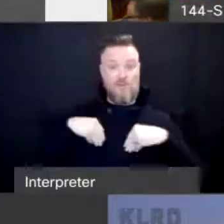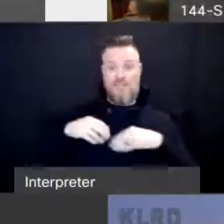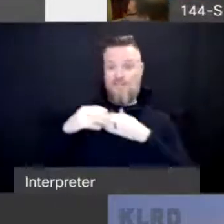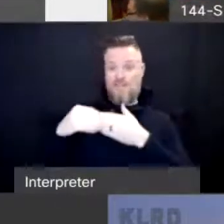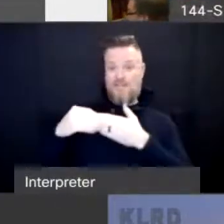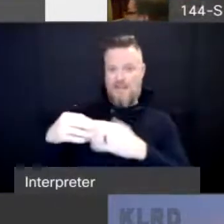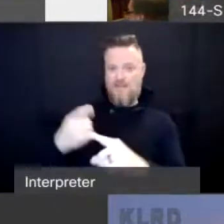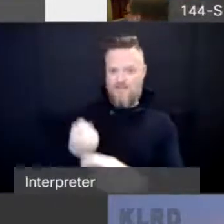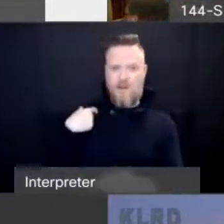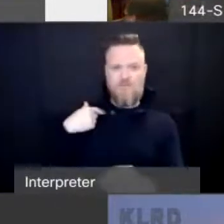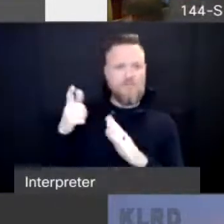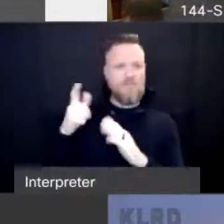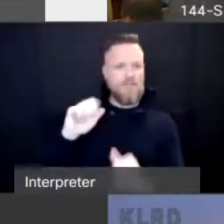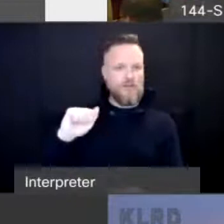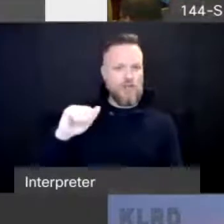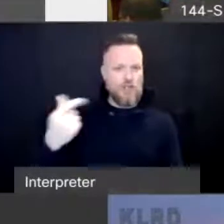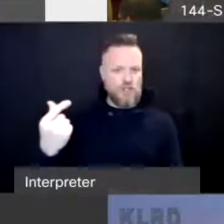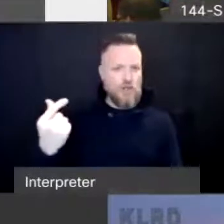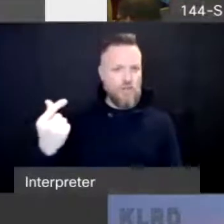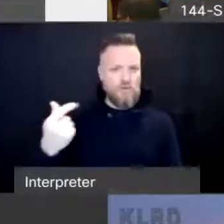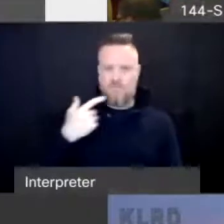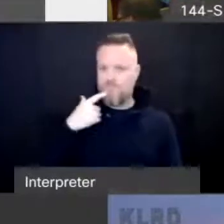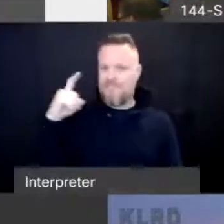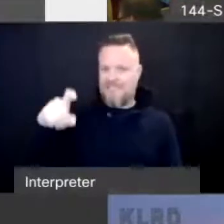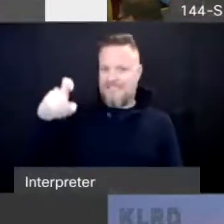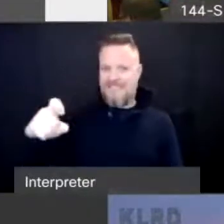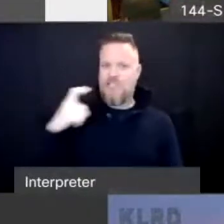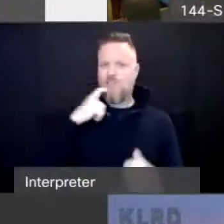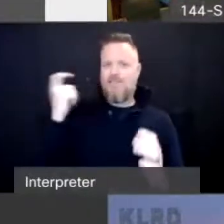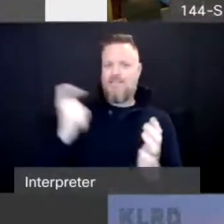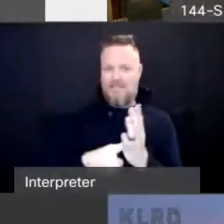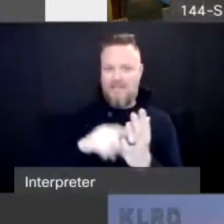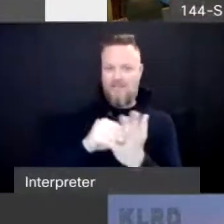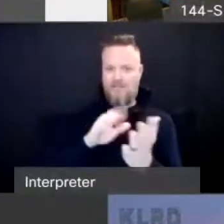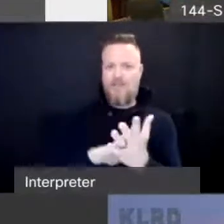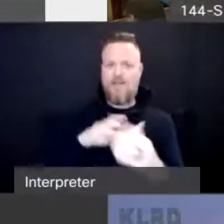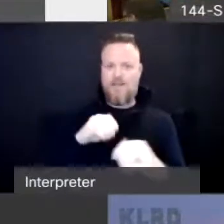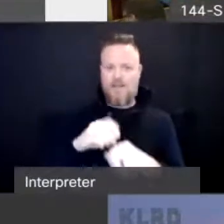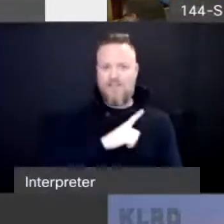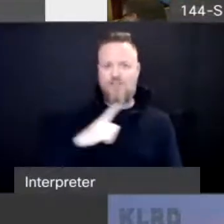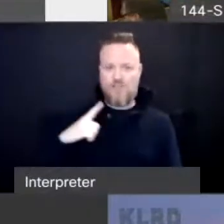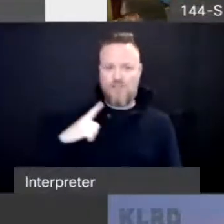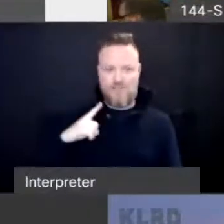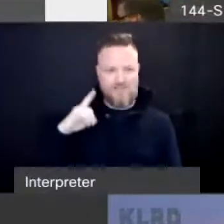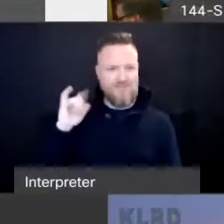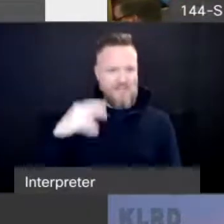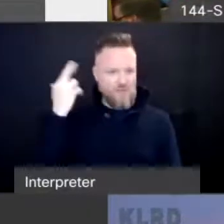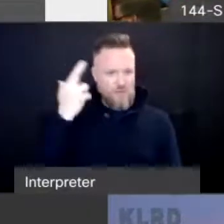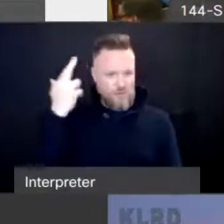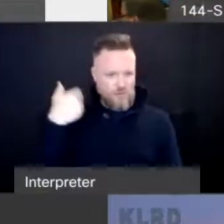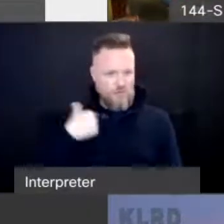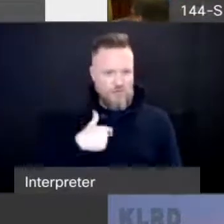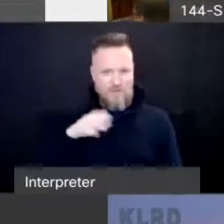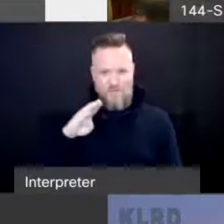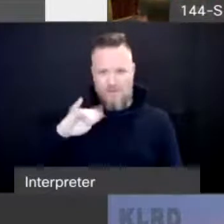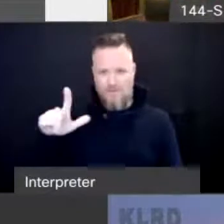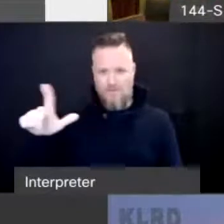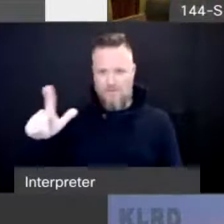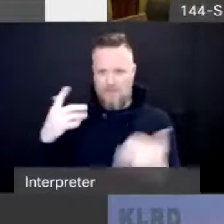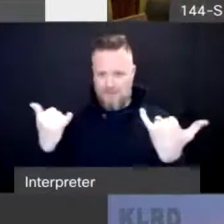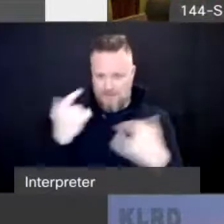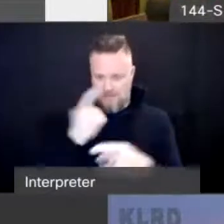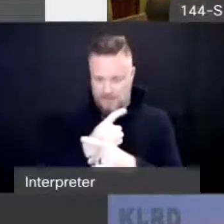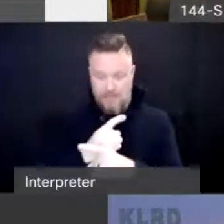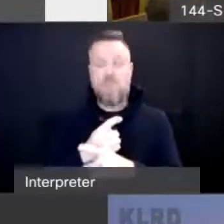Attorney General was it needed to be stated legislatively. And so that's why we do have this bill before us. Now,